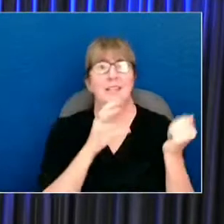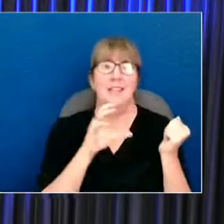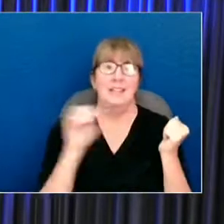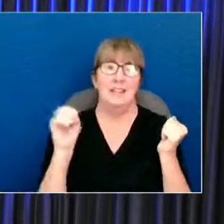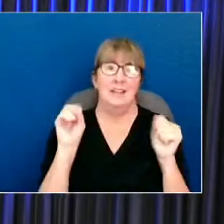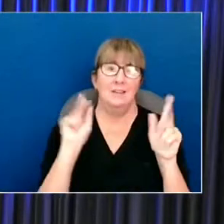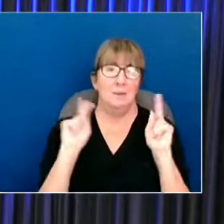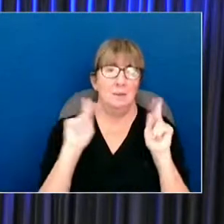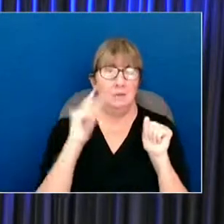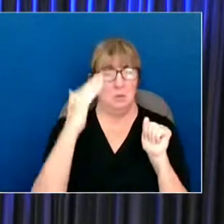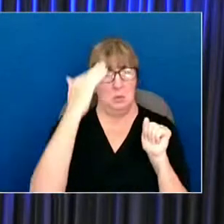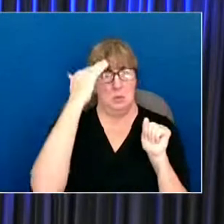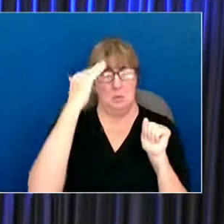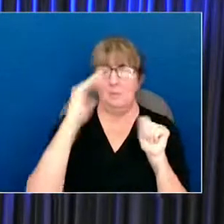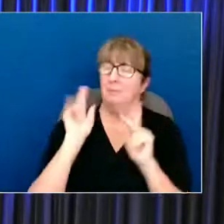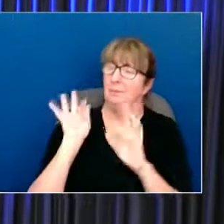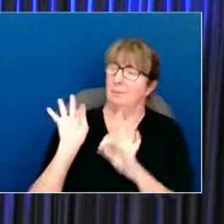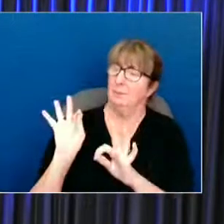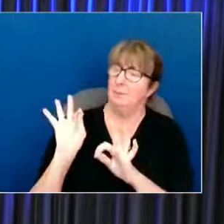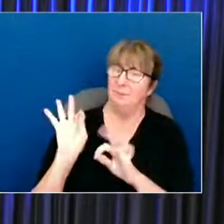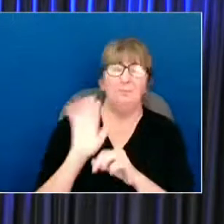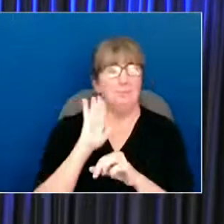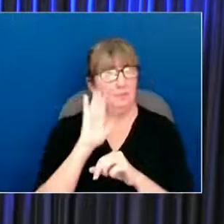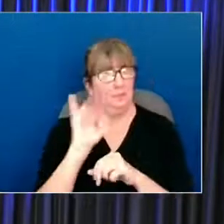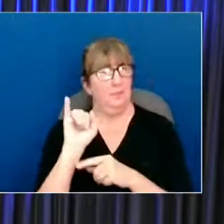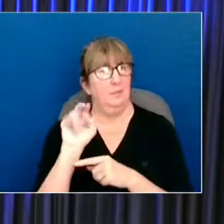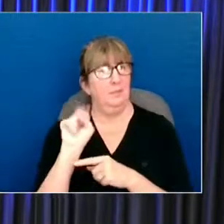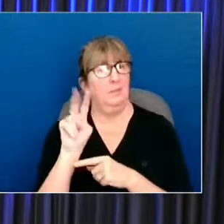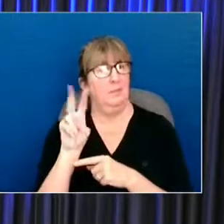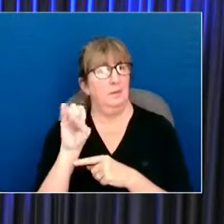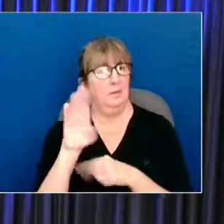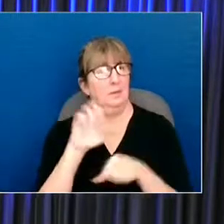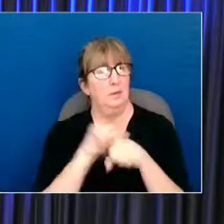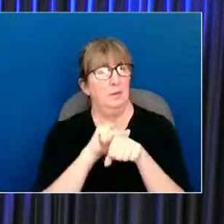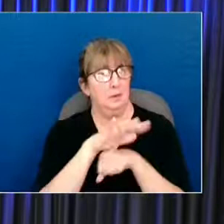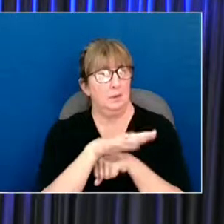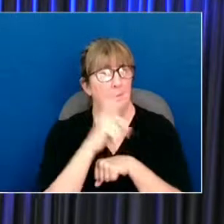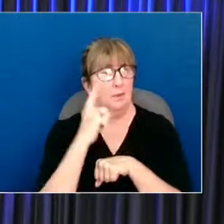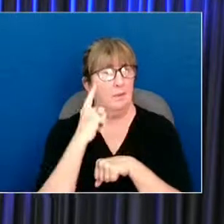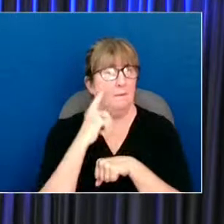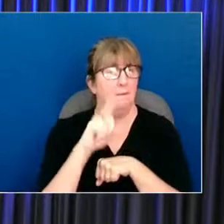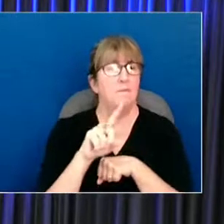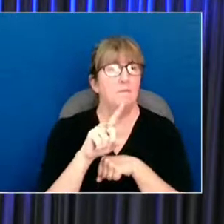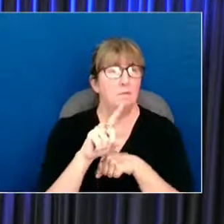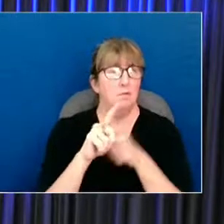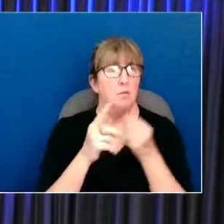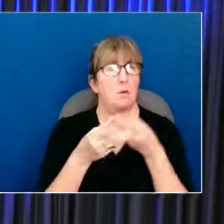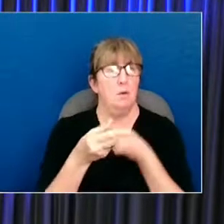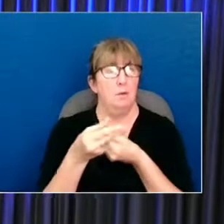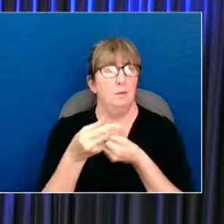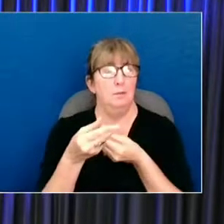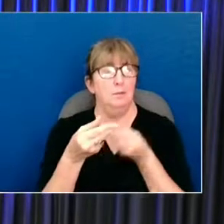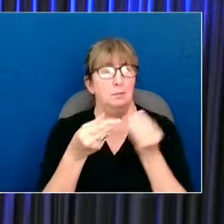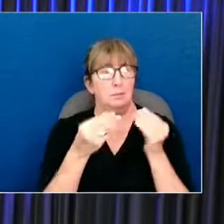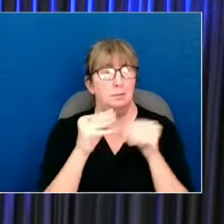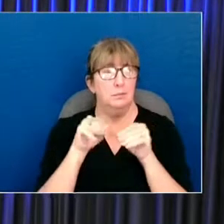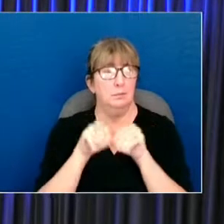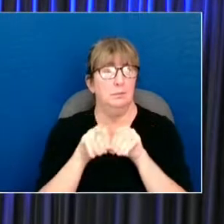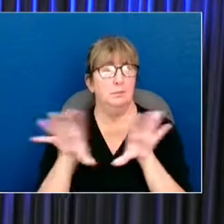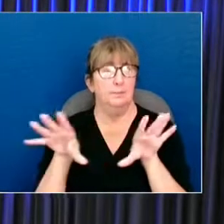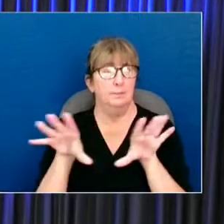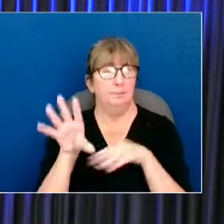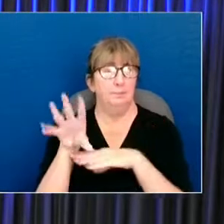to send you the invoices for trafficking internally at the county. So